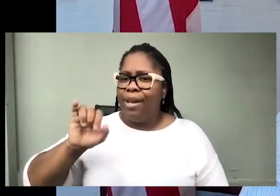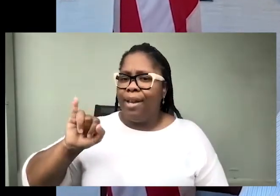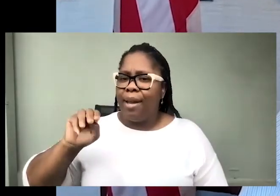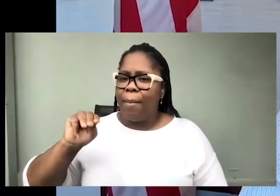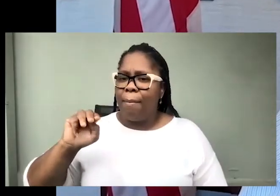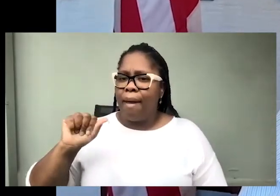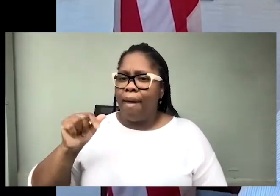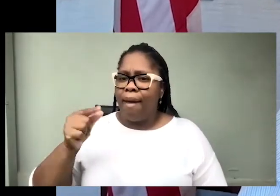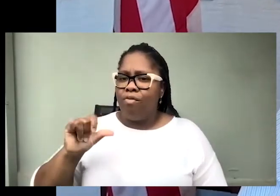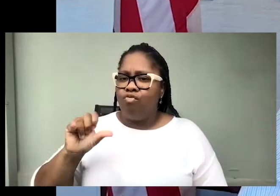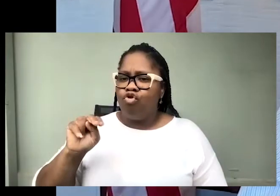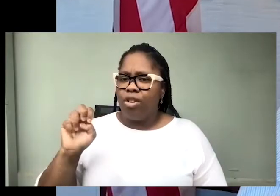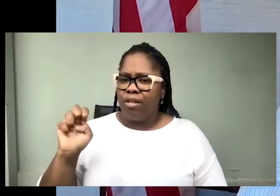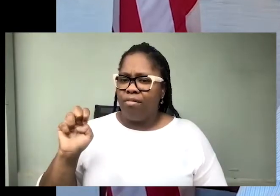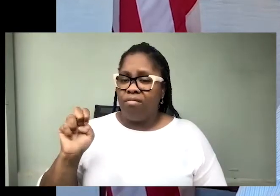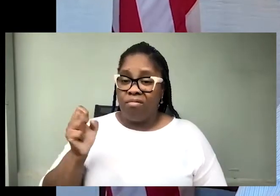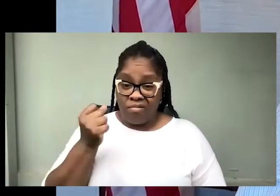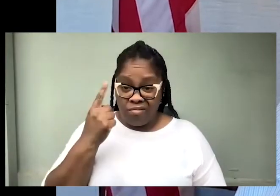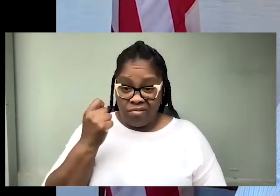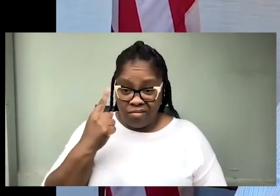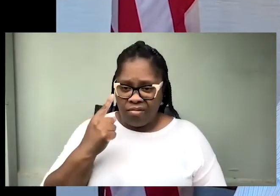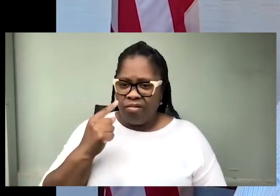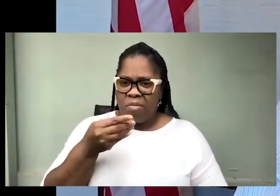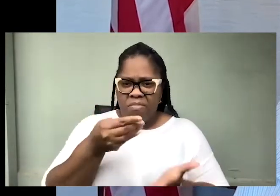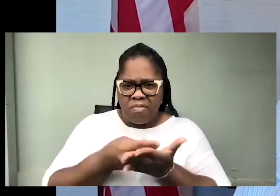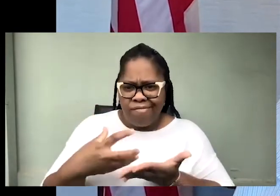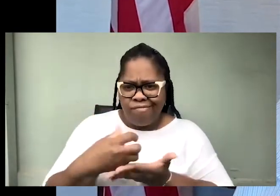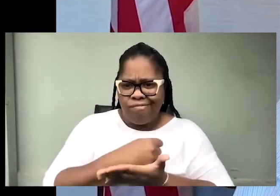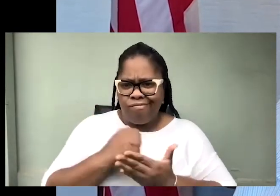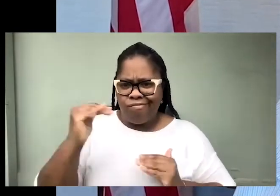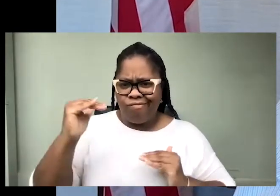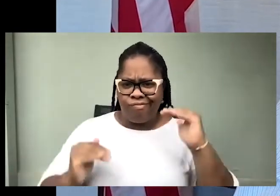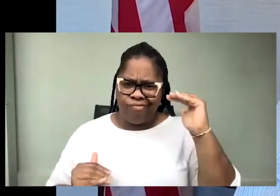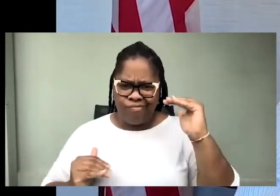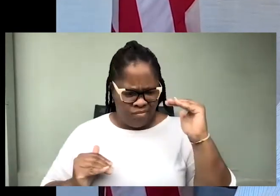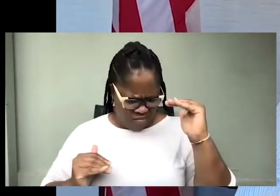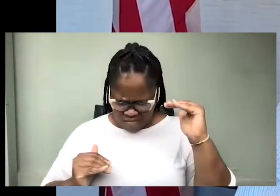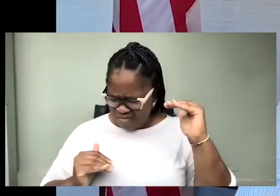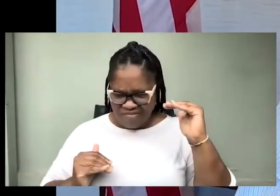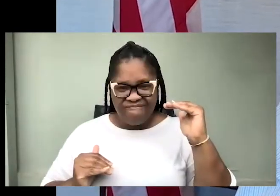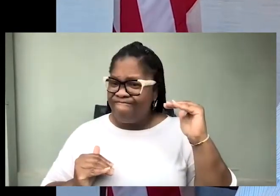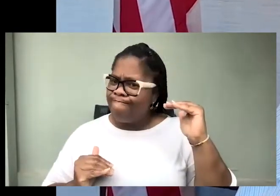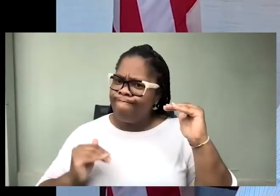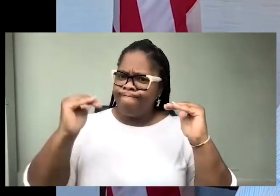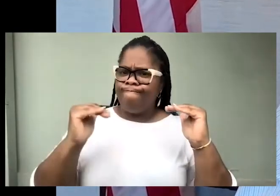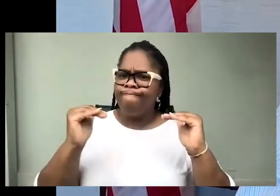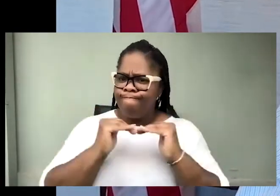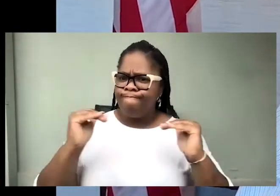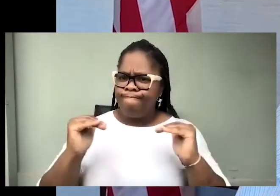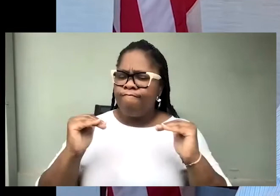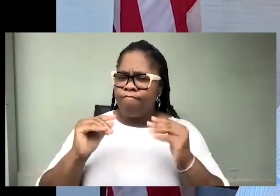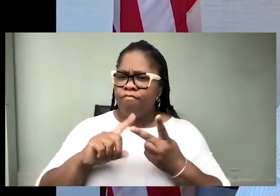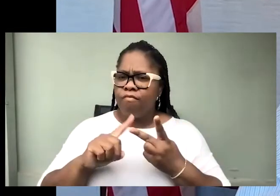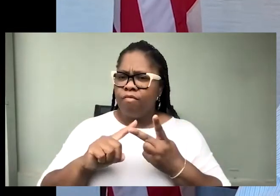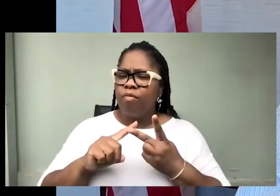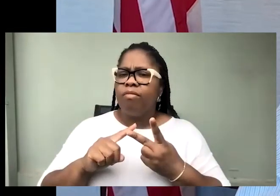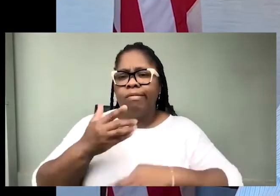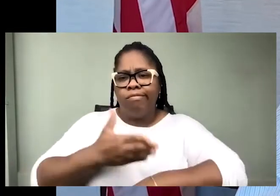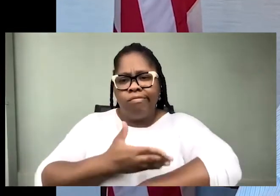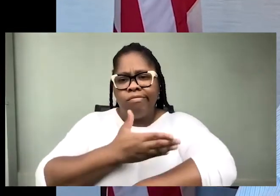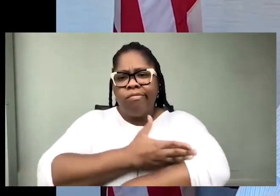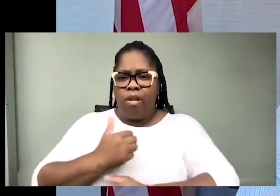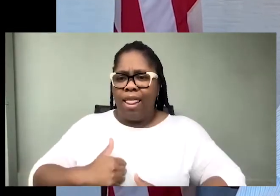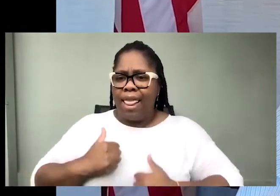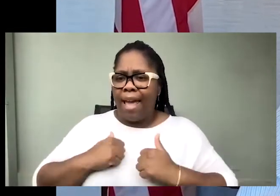to close the equity gap in and to increase life expectancy. Consider these statistics.